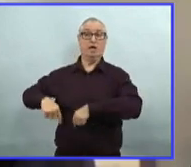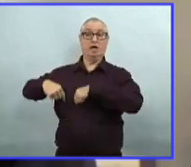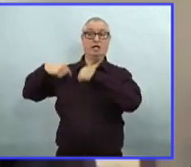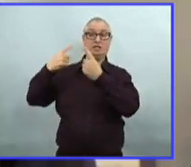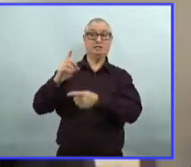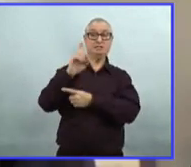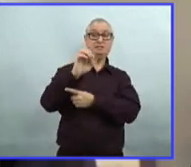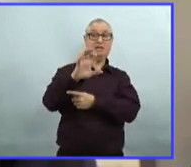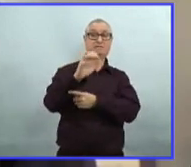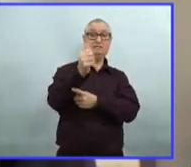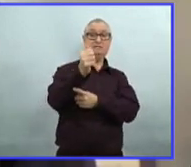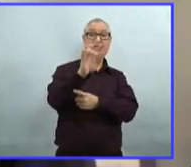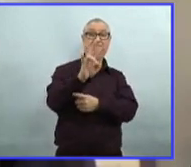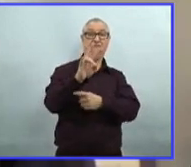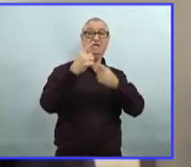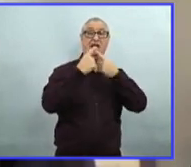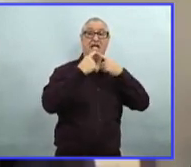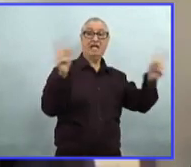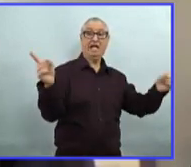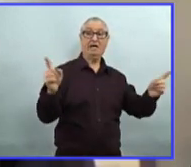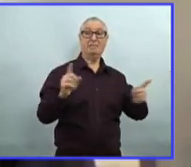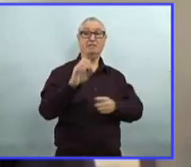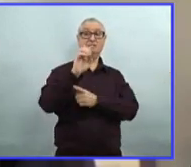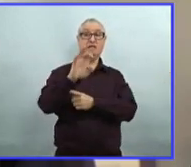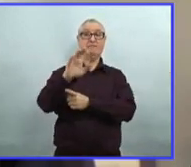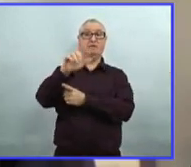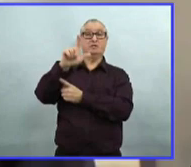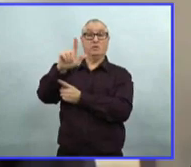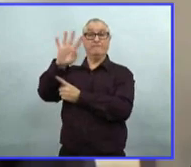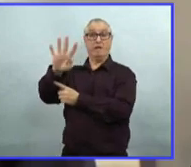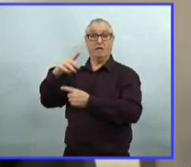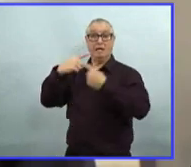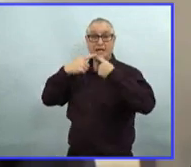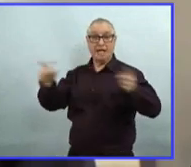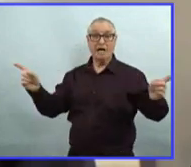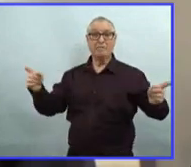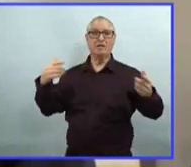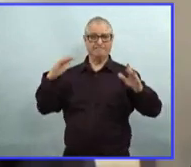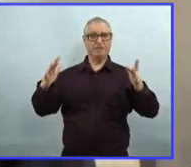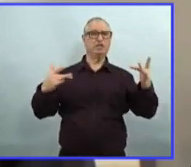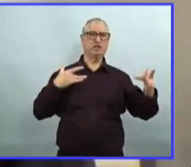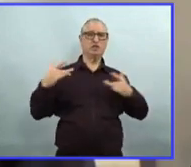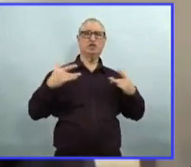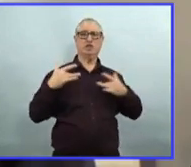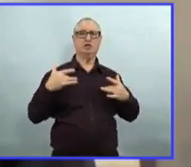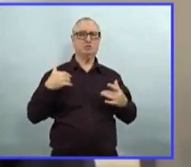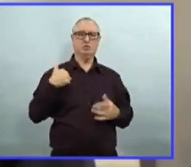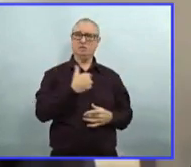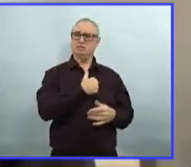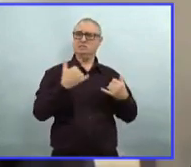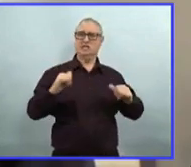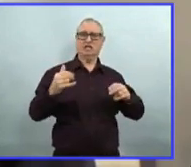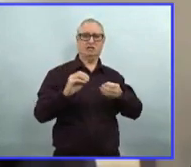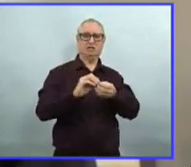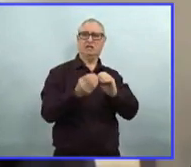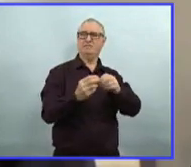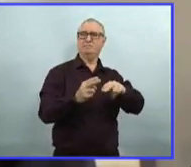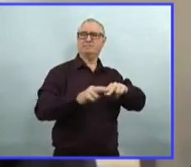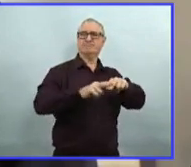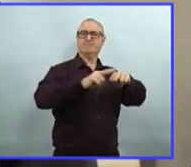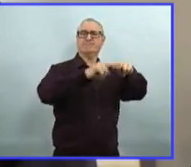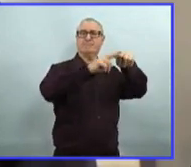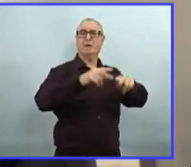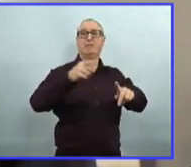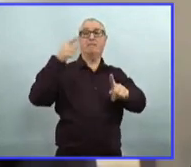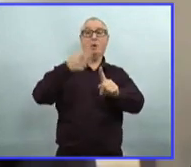measures. We're concerned when we extended those measures, and we're still concerned now, and still watching this daily. And like we